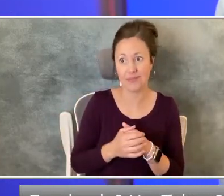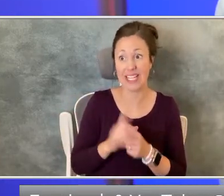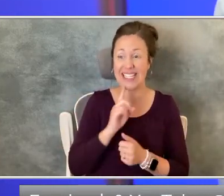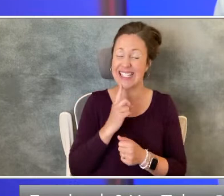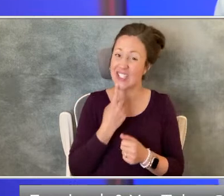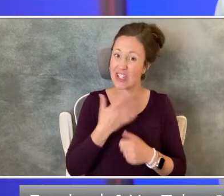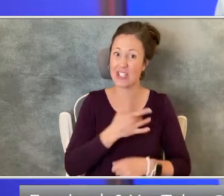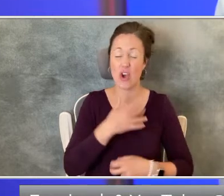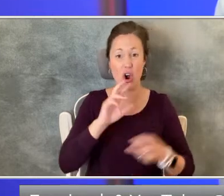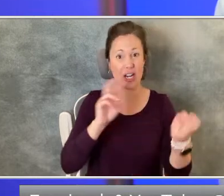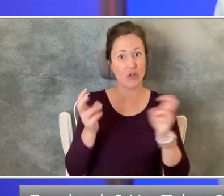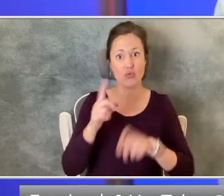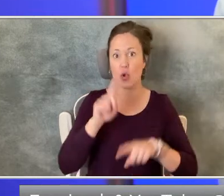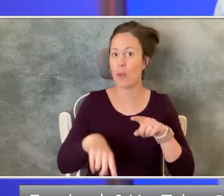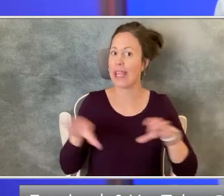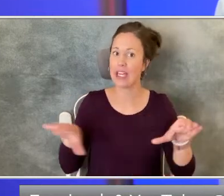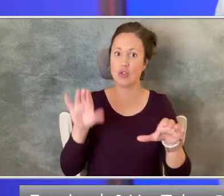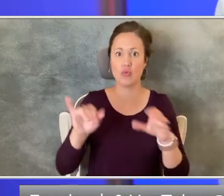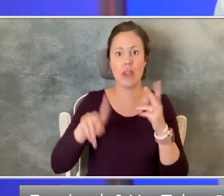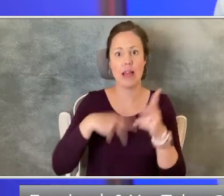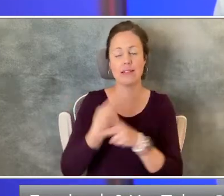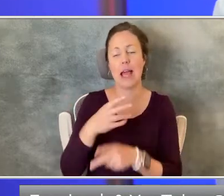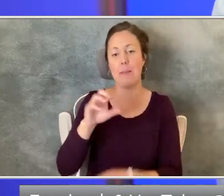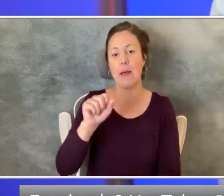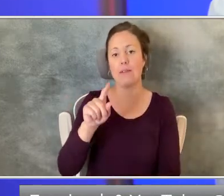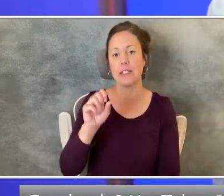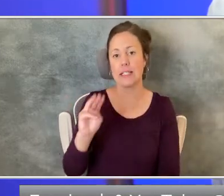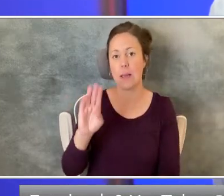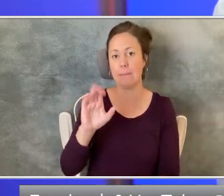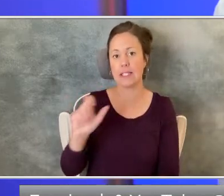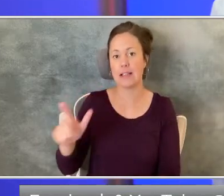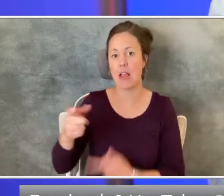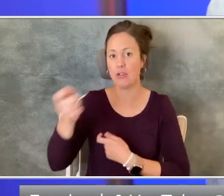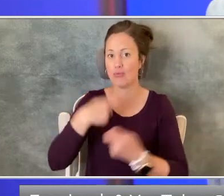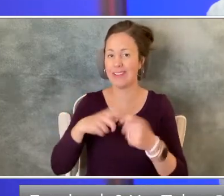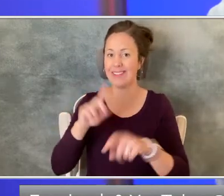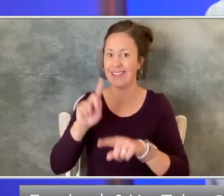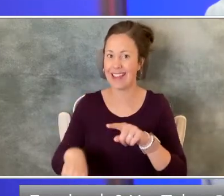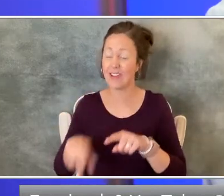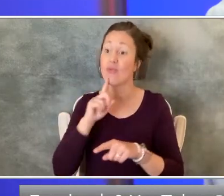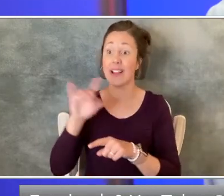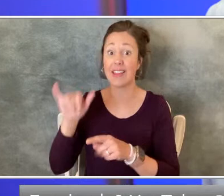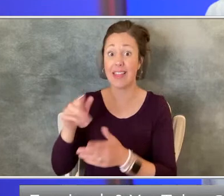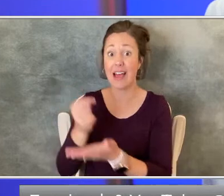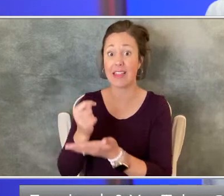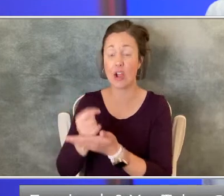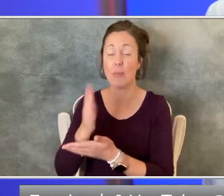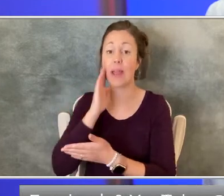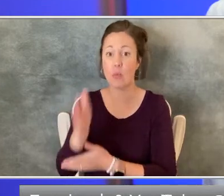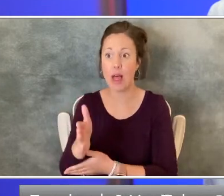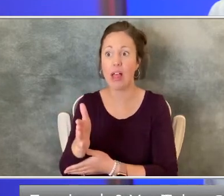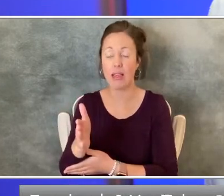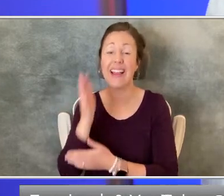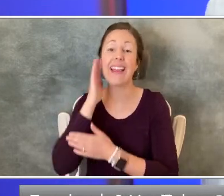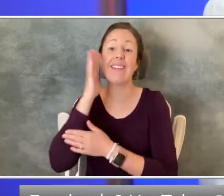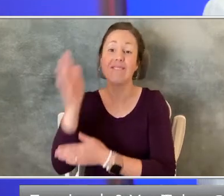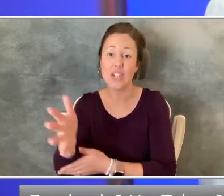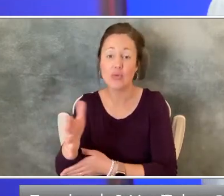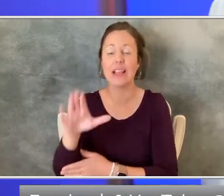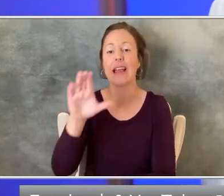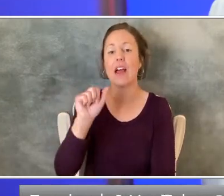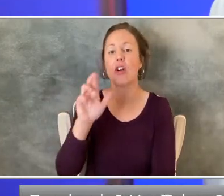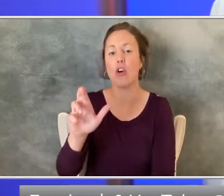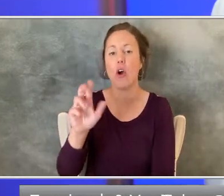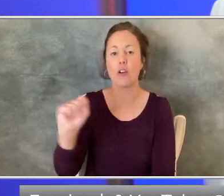cannot do the most effective therapy of stem cell transplant. And I think that therapy will be replaced, as I mentioned earlier, by CAR-T, but those come